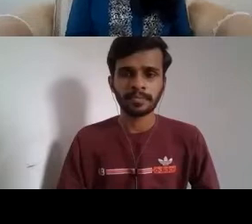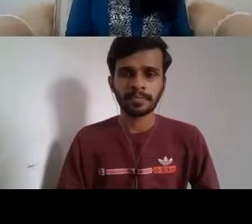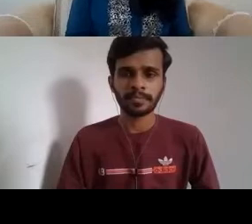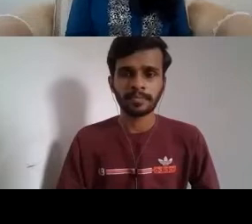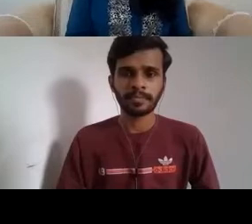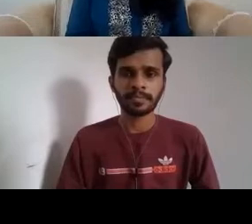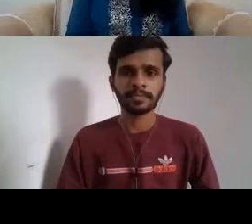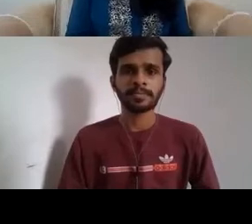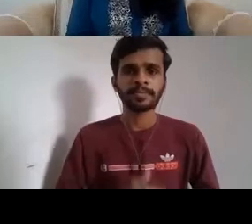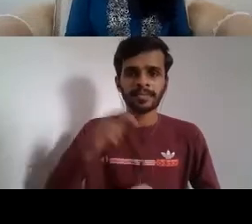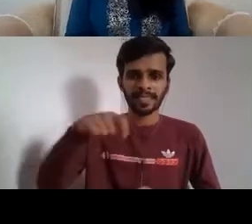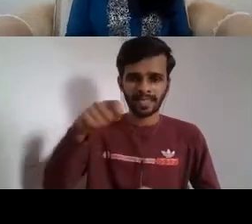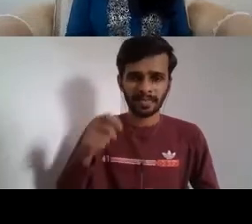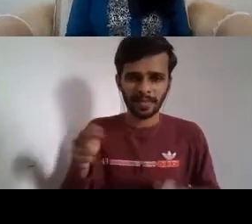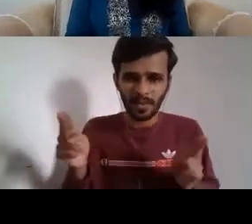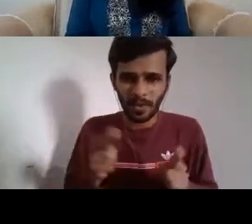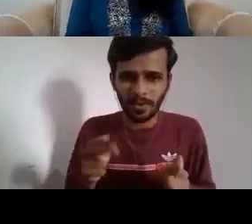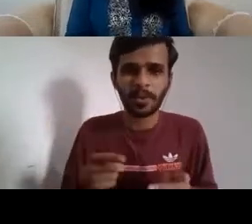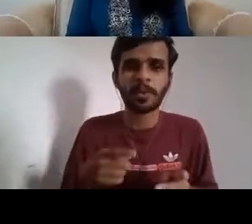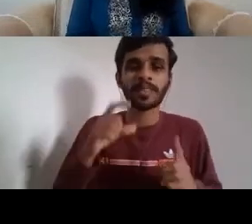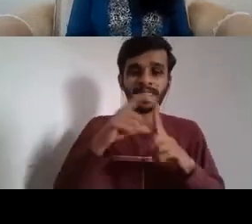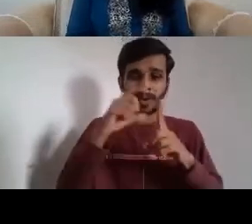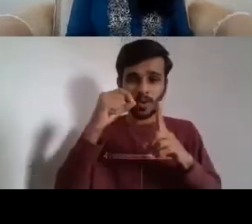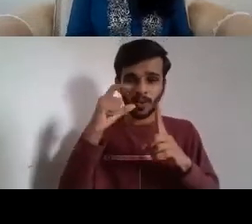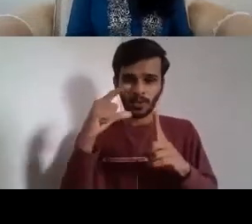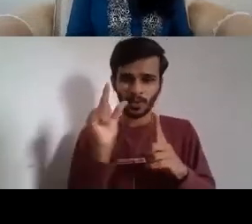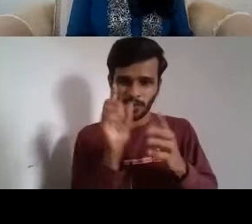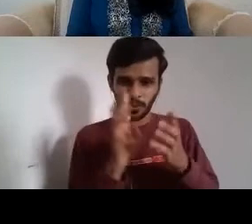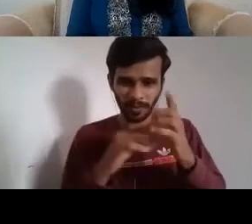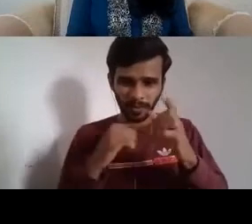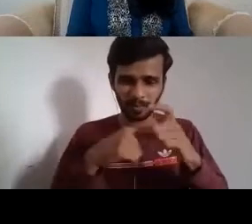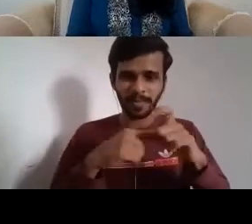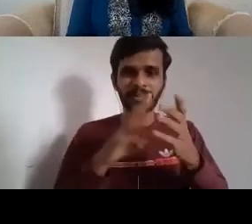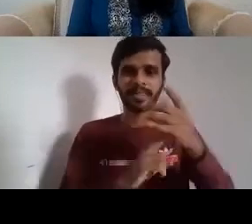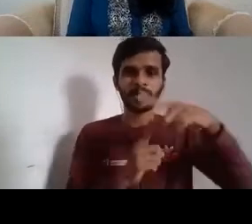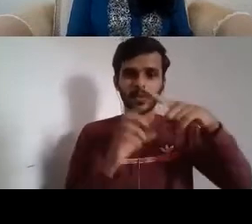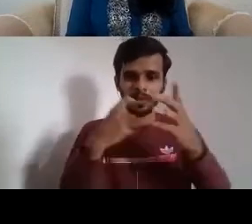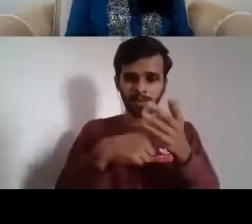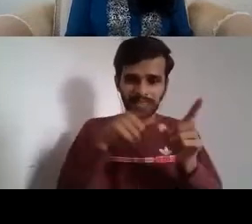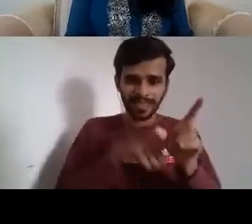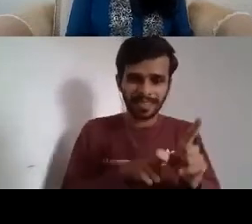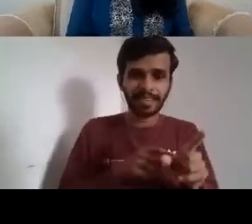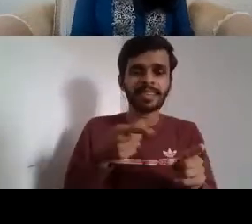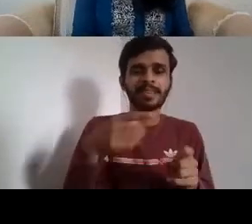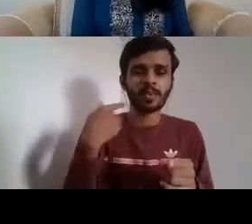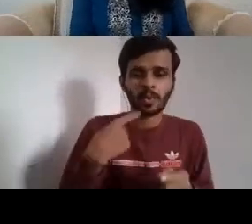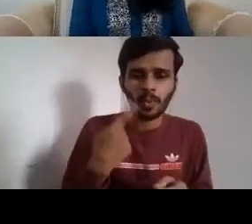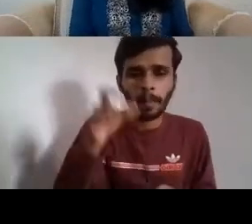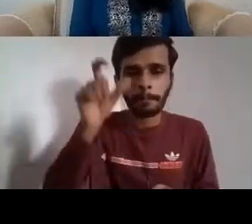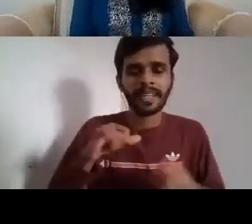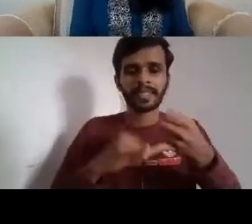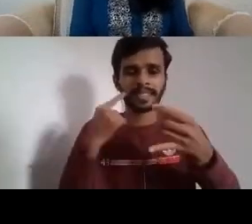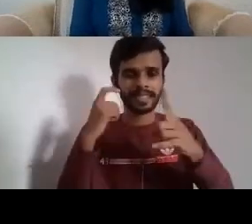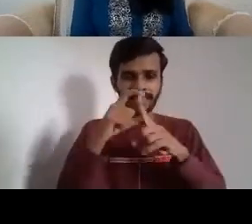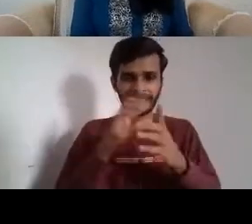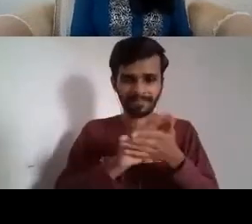This was a clip from the documentary, The Portrait of the Maestro of Sitar. And the concert you saw was